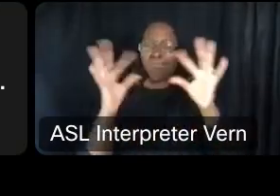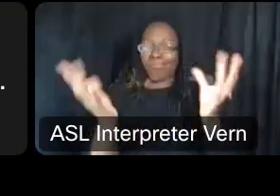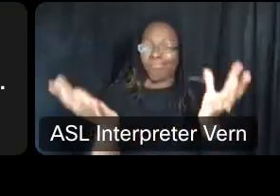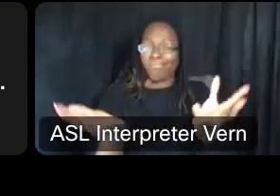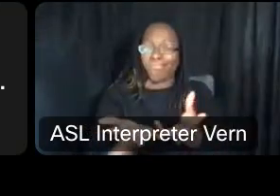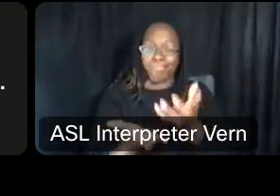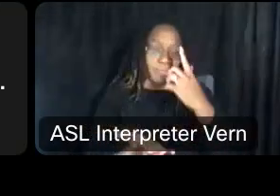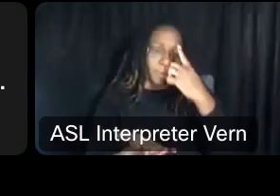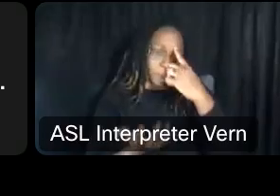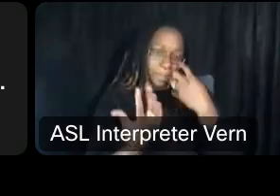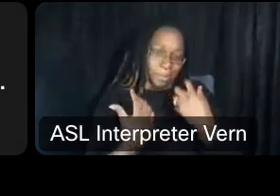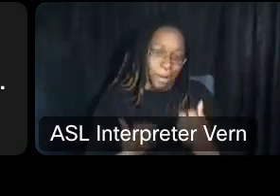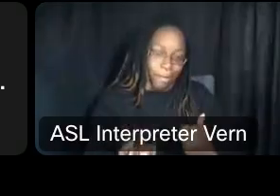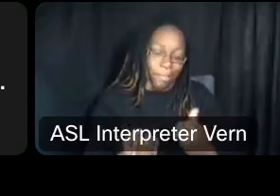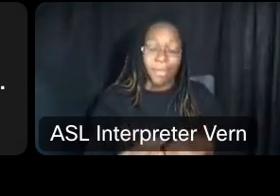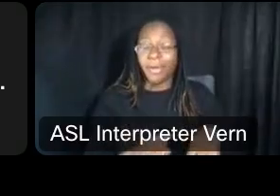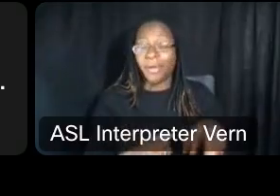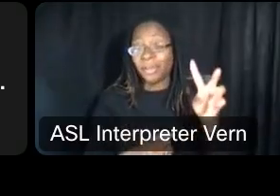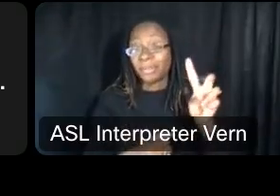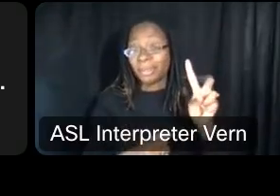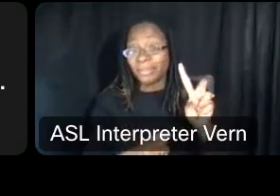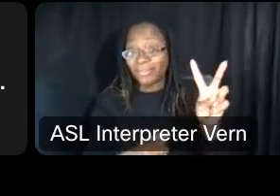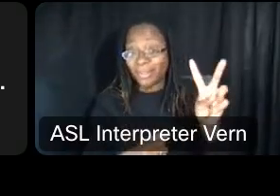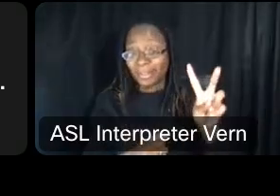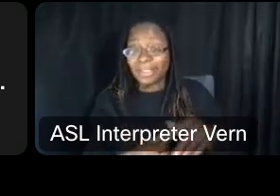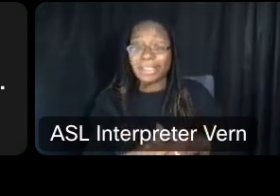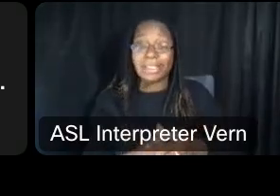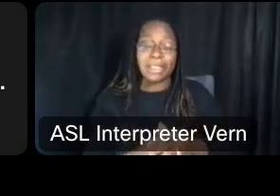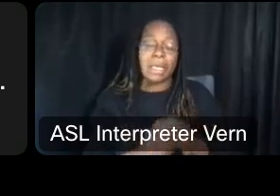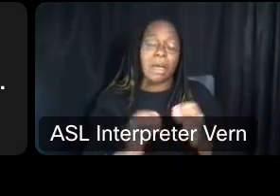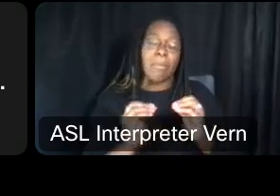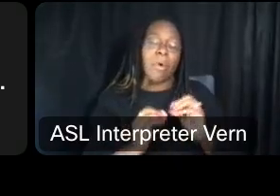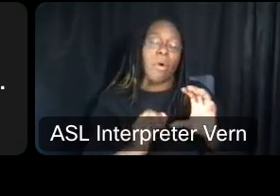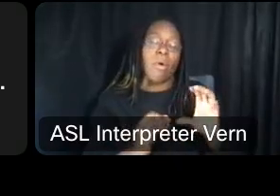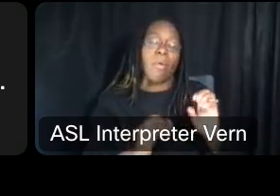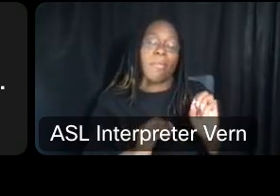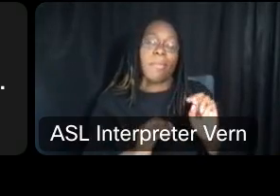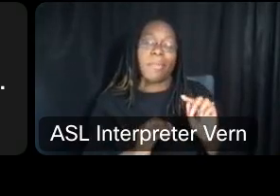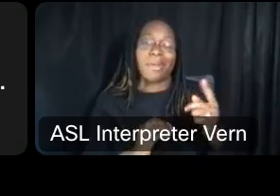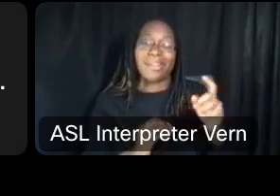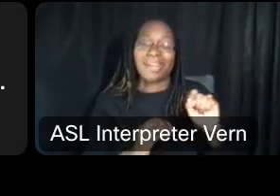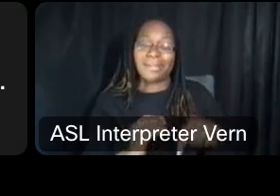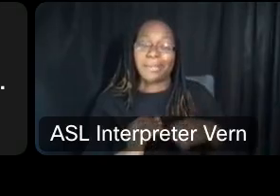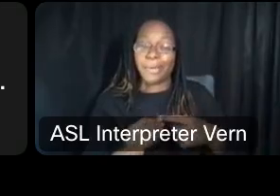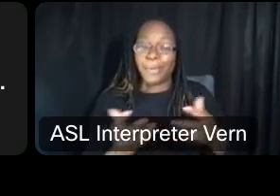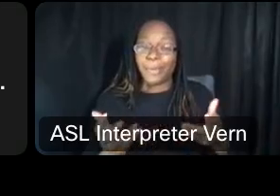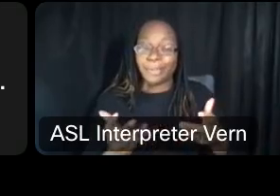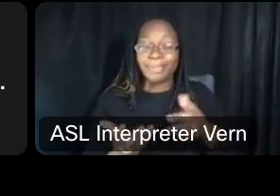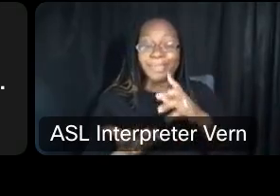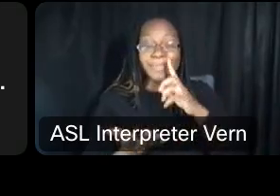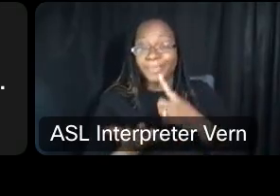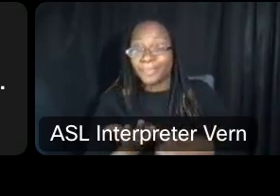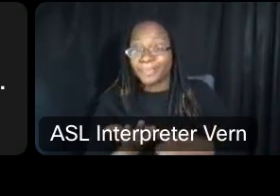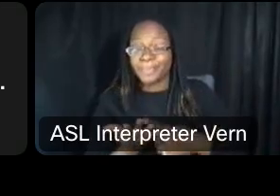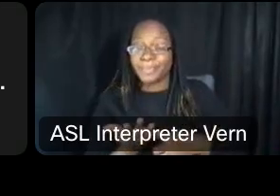health and domestic violence and what's the context. From there, we're going to talk about what are some initial steps